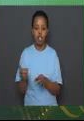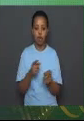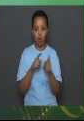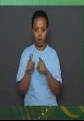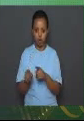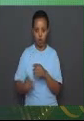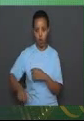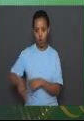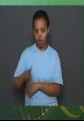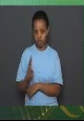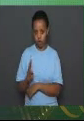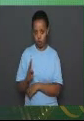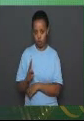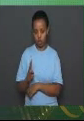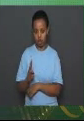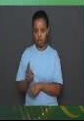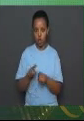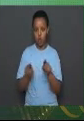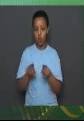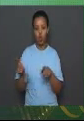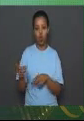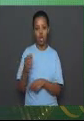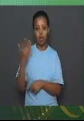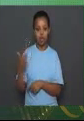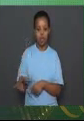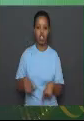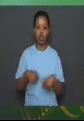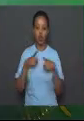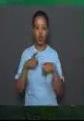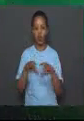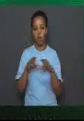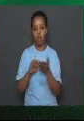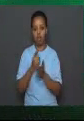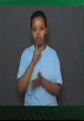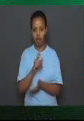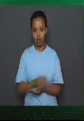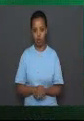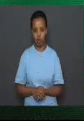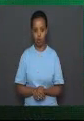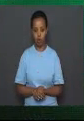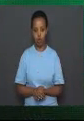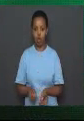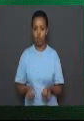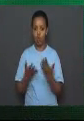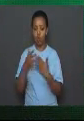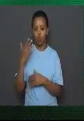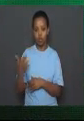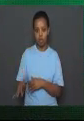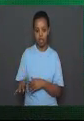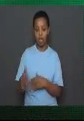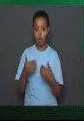plants to have a variety of pigments. The more pigments it